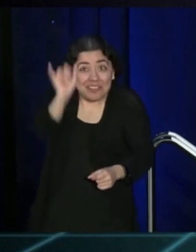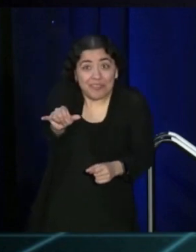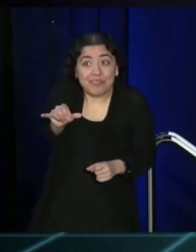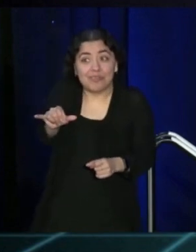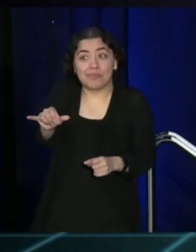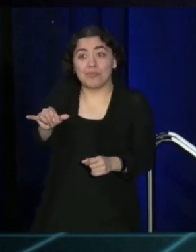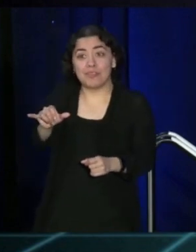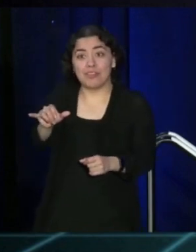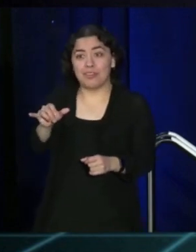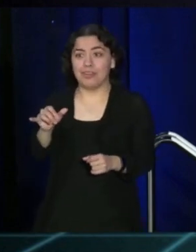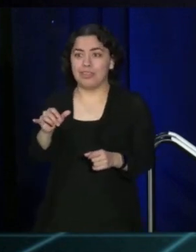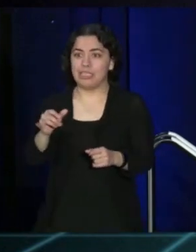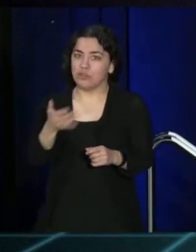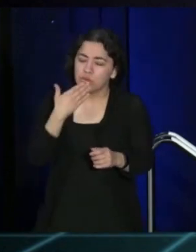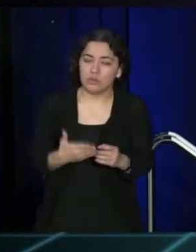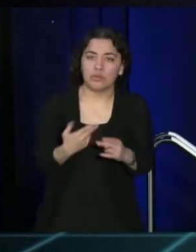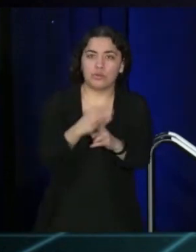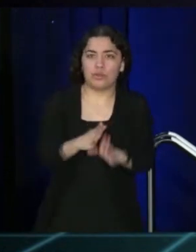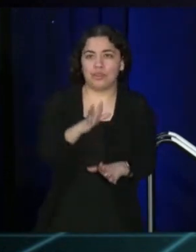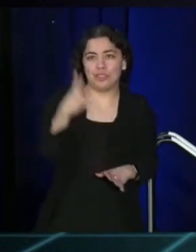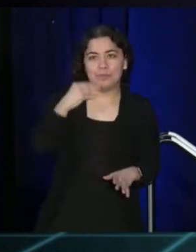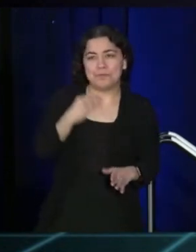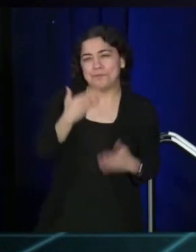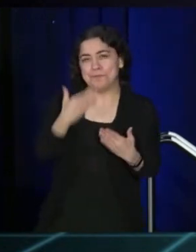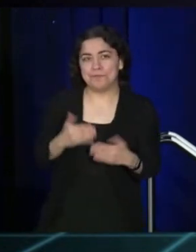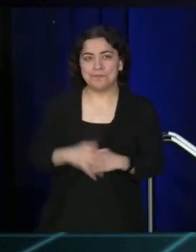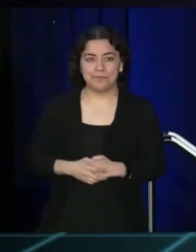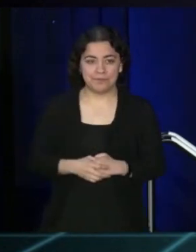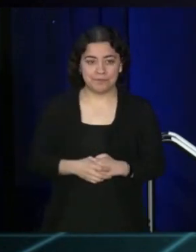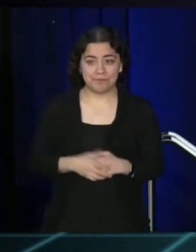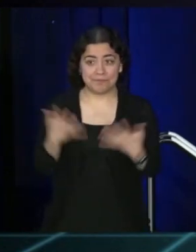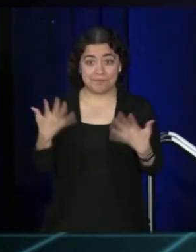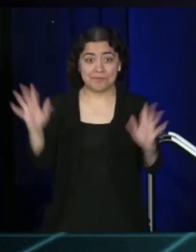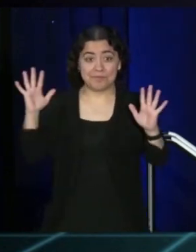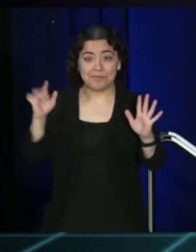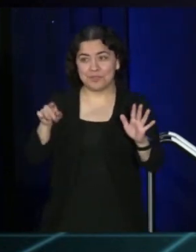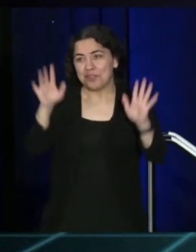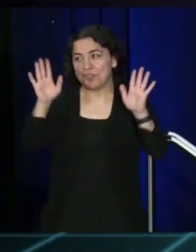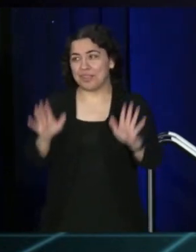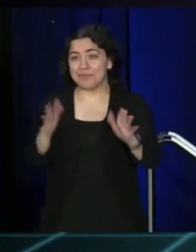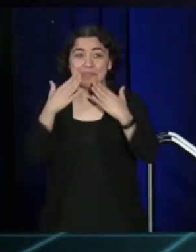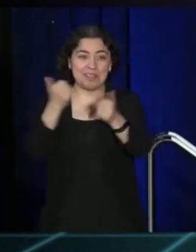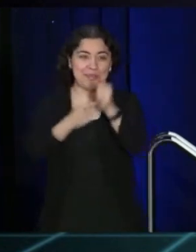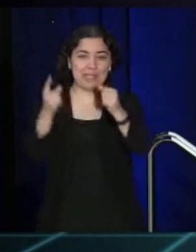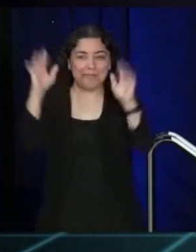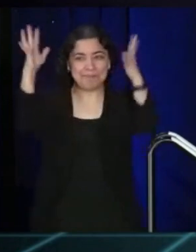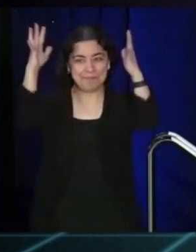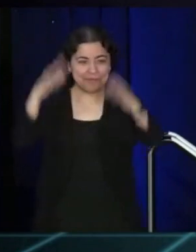defines a really good experience to me. That's it. You're great. Thanks, everybody.